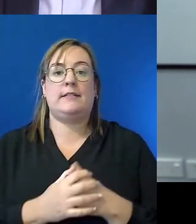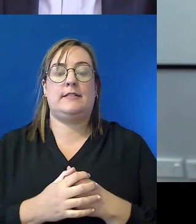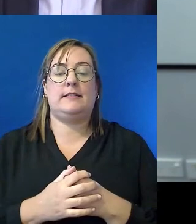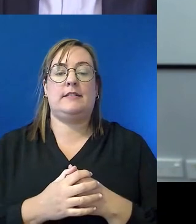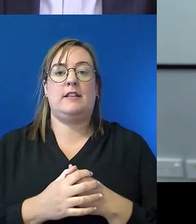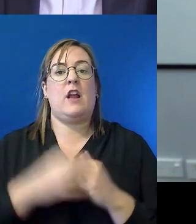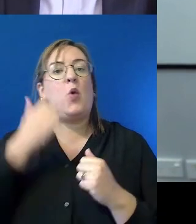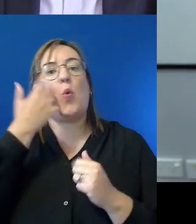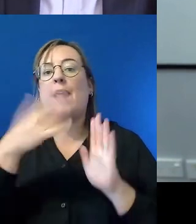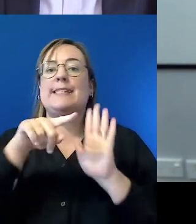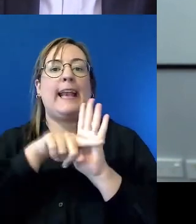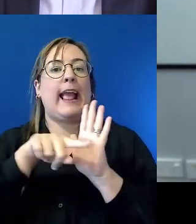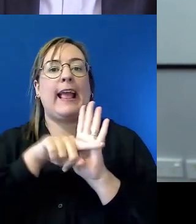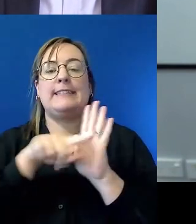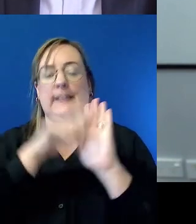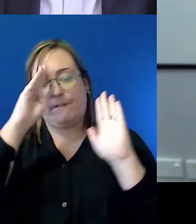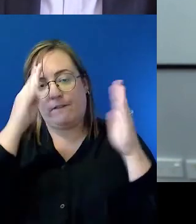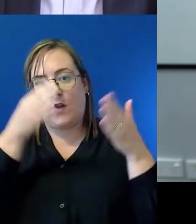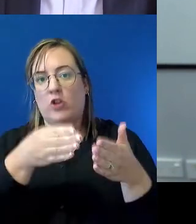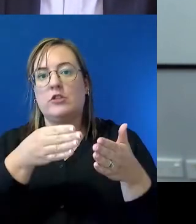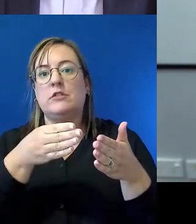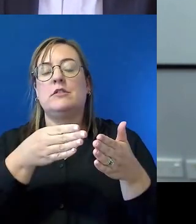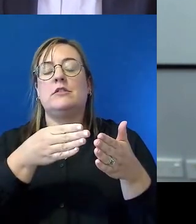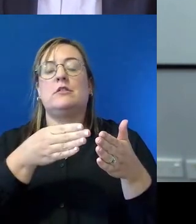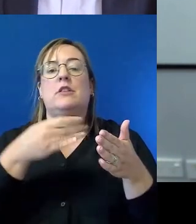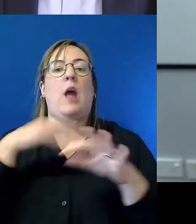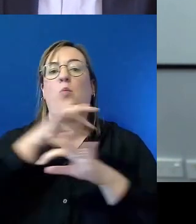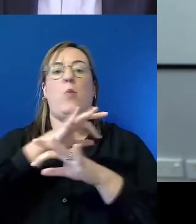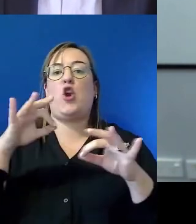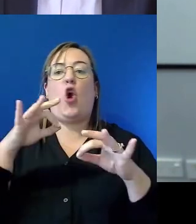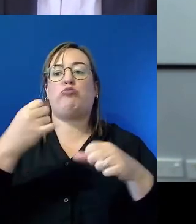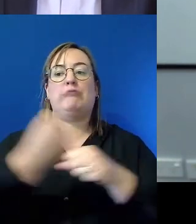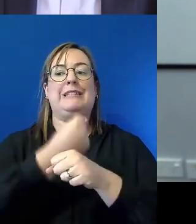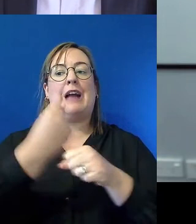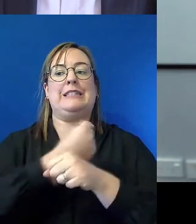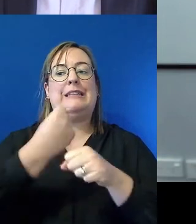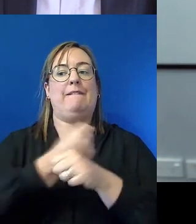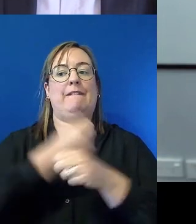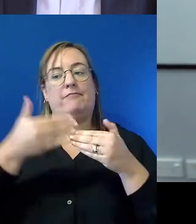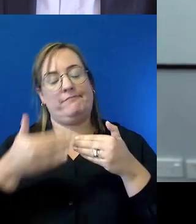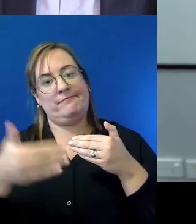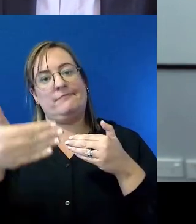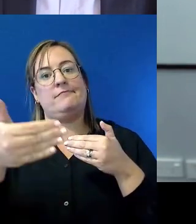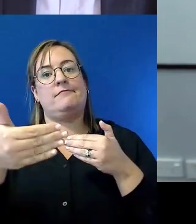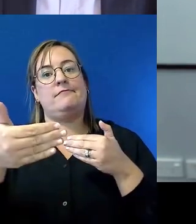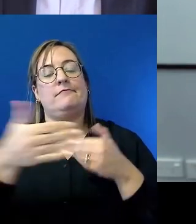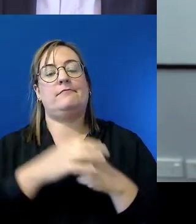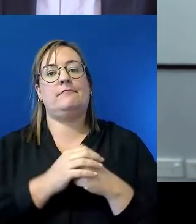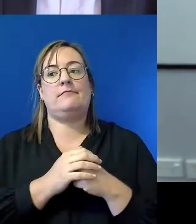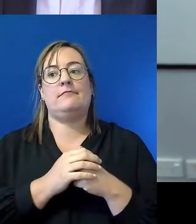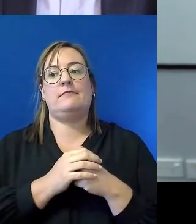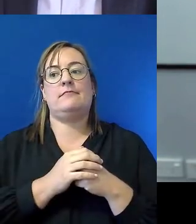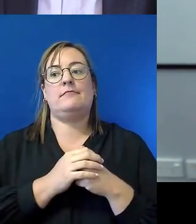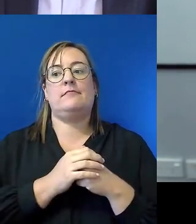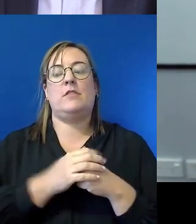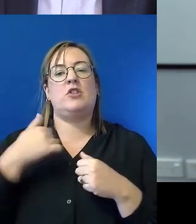negative things, and particularly about being counterproductive. So why do we start to kind of think about